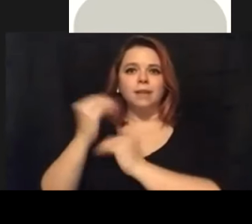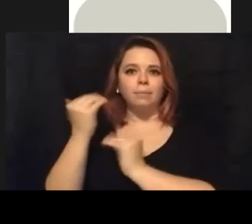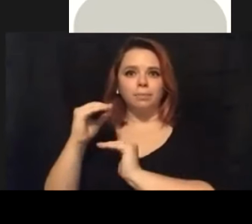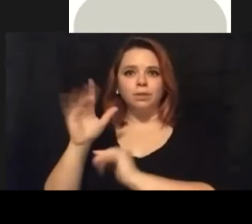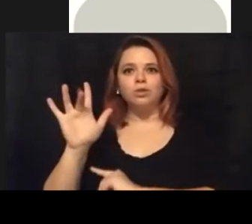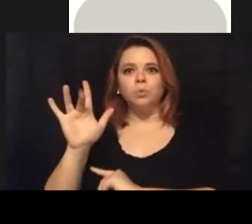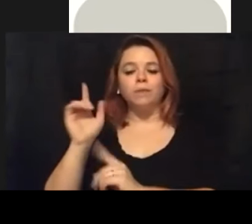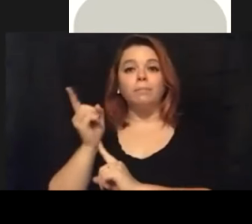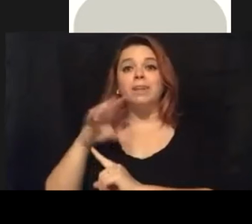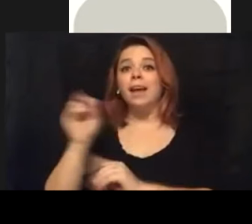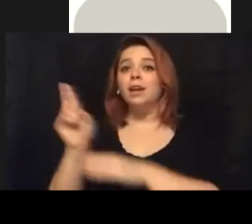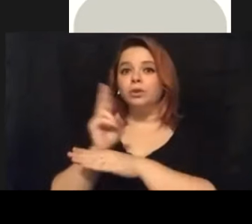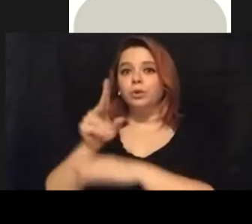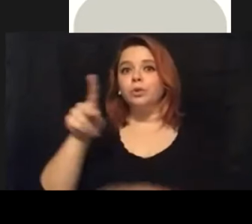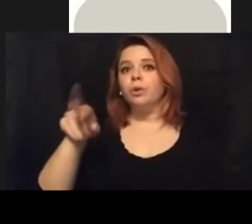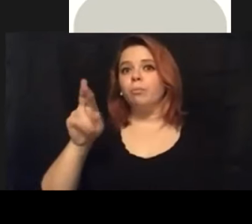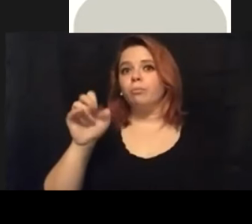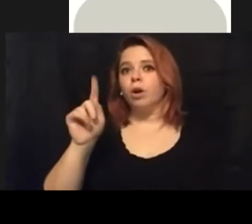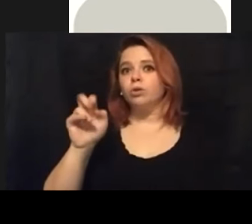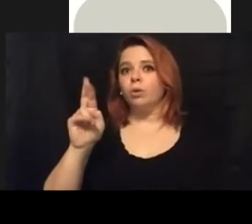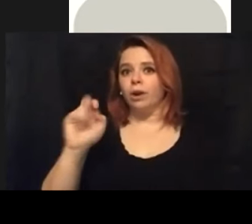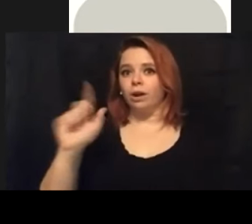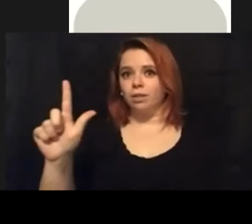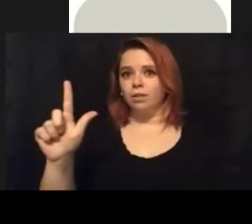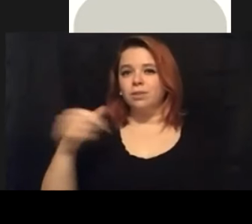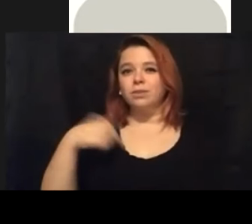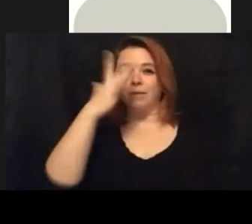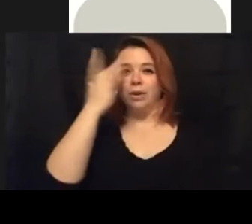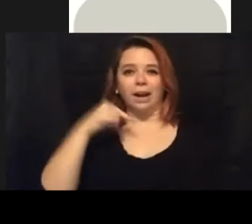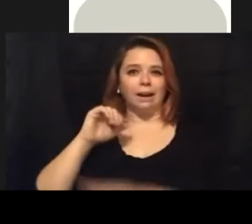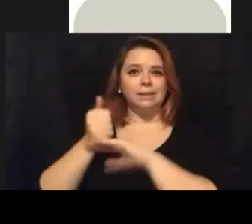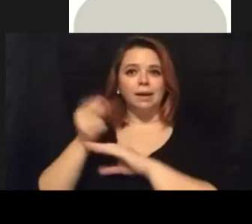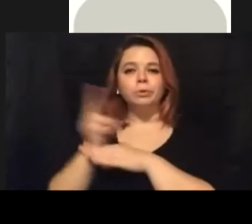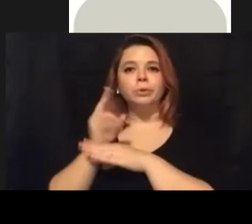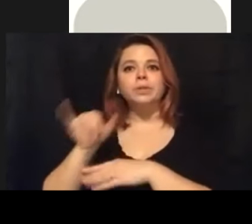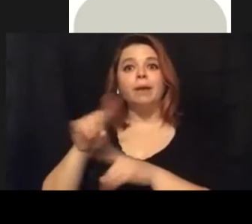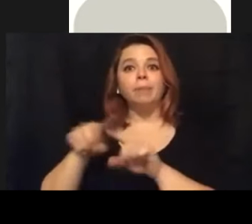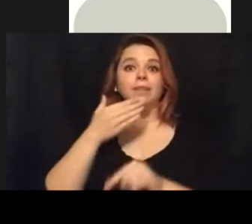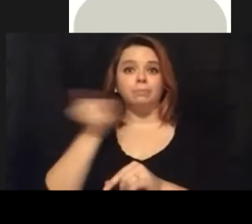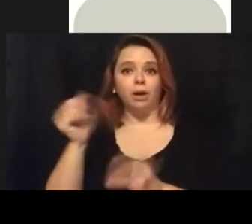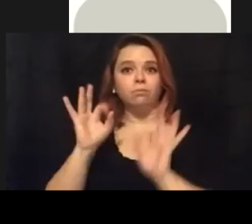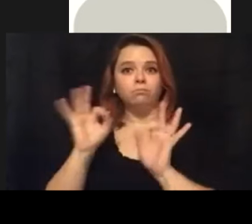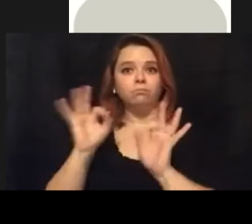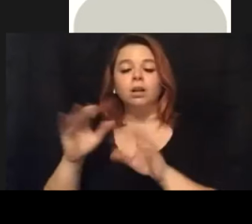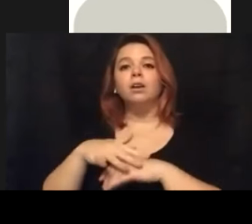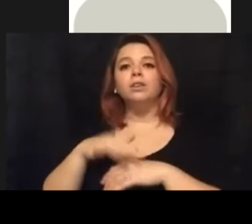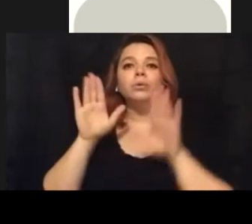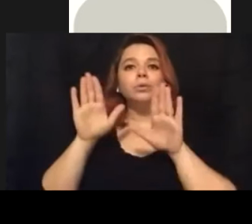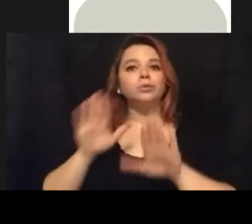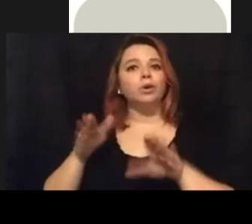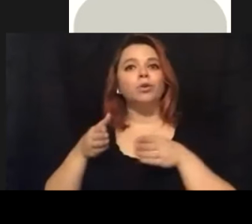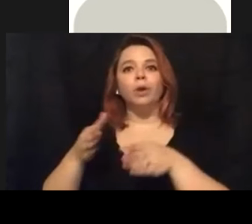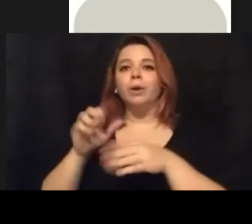use Proctorio. Ah, it is using in Proctorio. Excellent. Okay, I forgot I had set that up. All right, perfect, even better. This is a great way to get your Proctorio practice